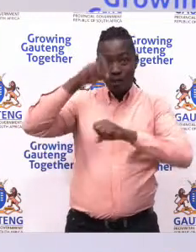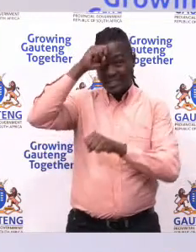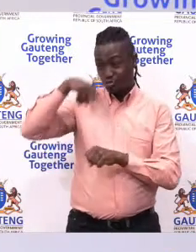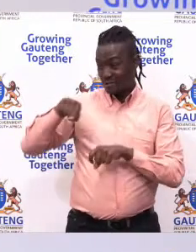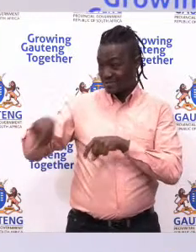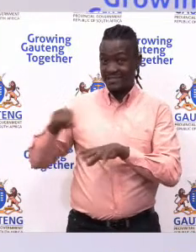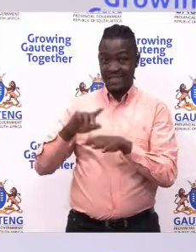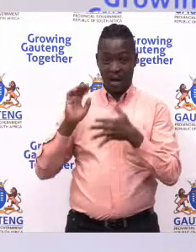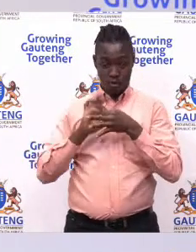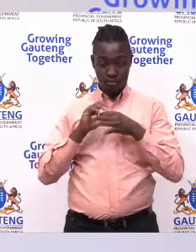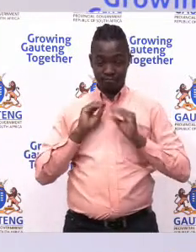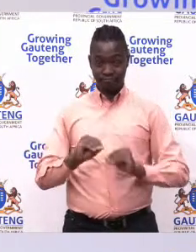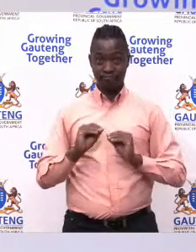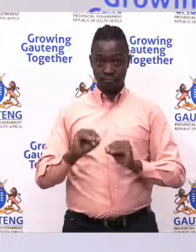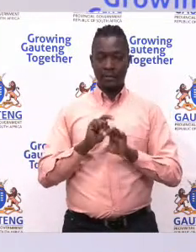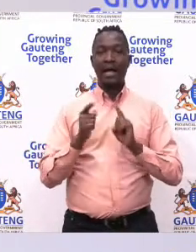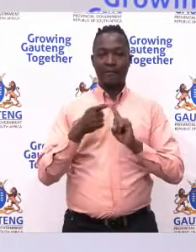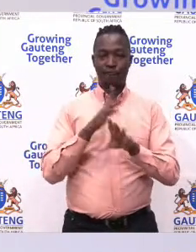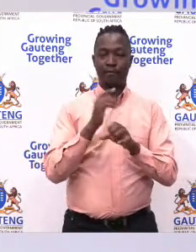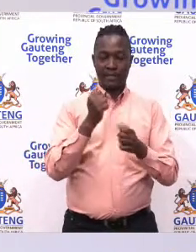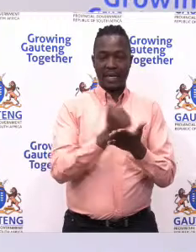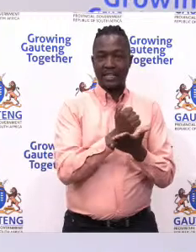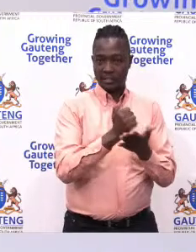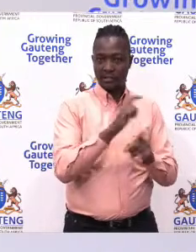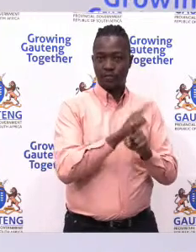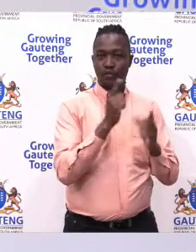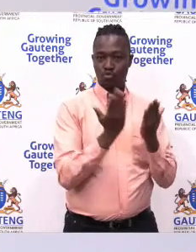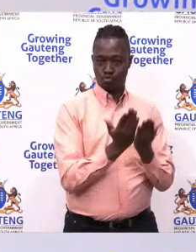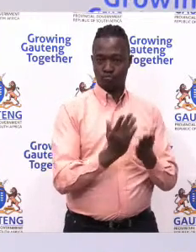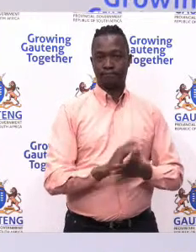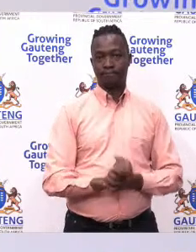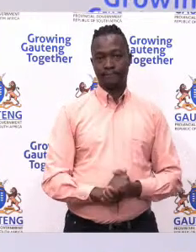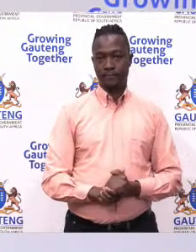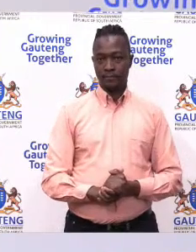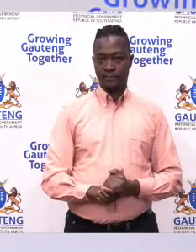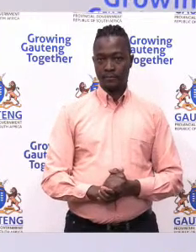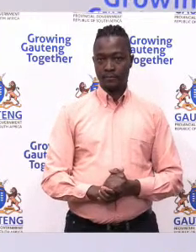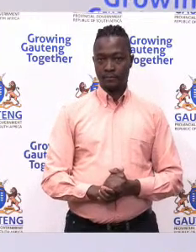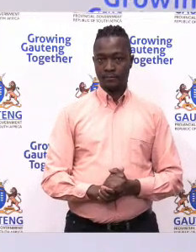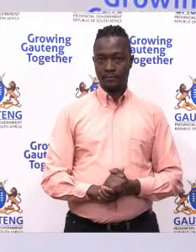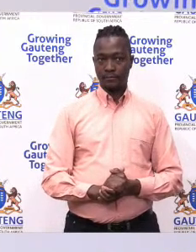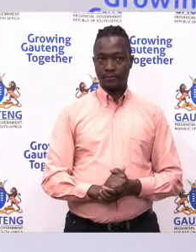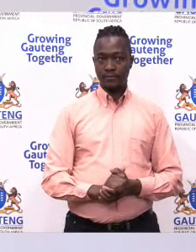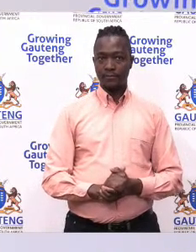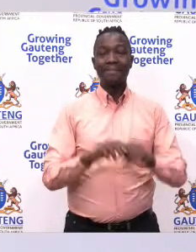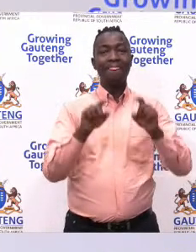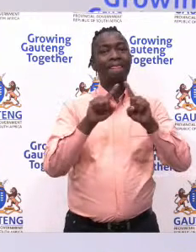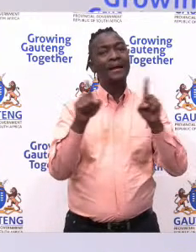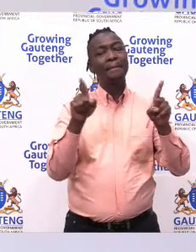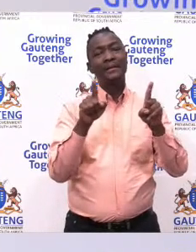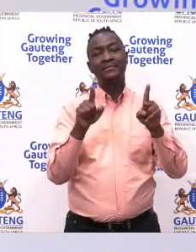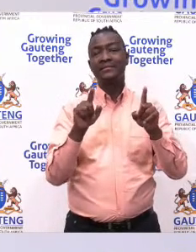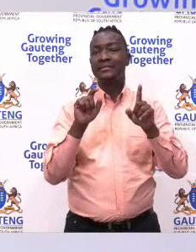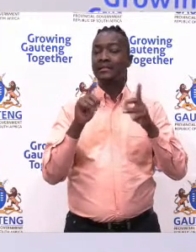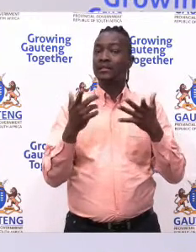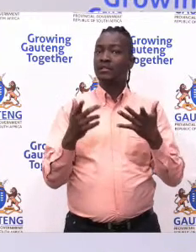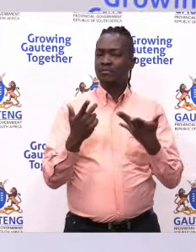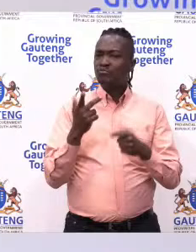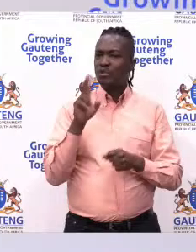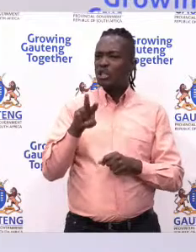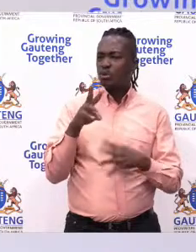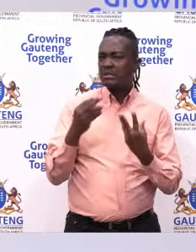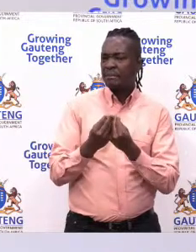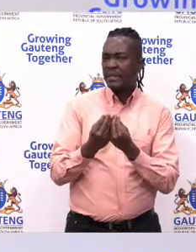on the school registers of those specific schools. But there's a tendency that we have picked up